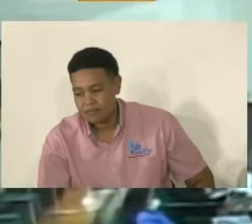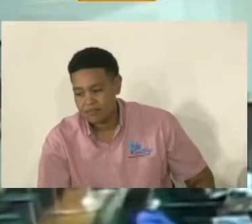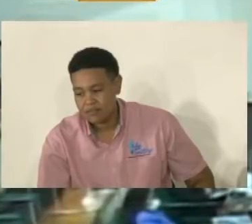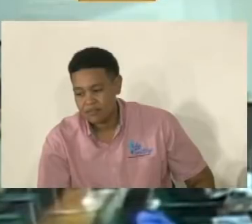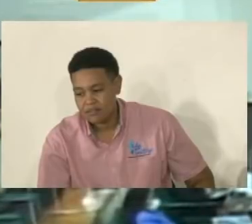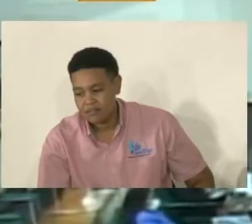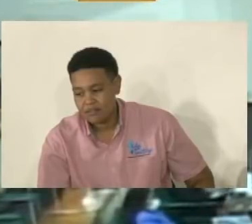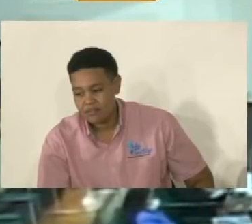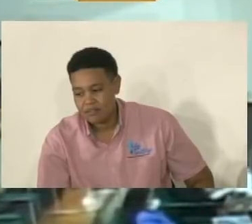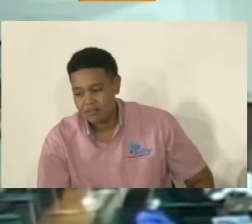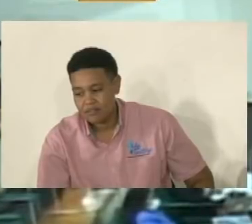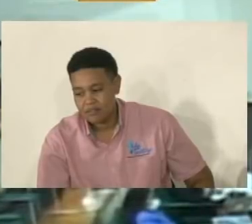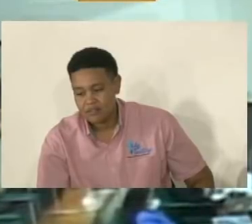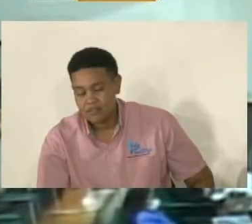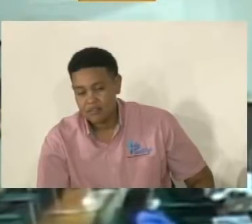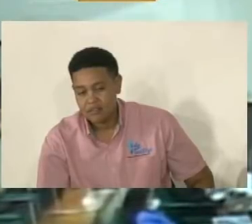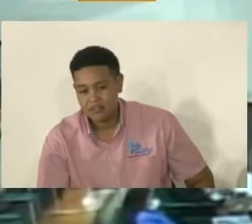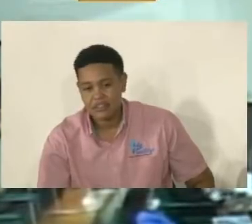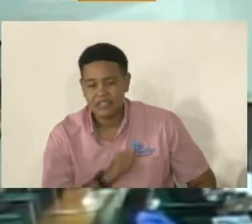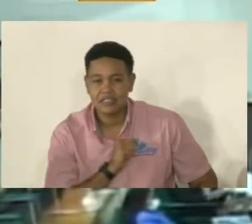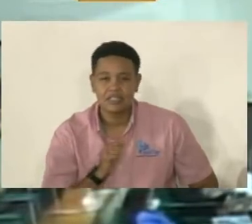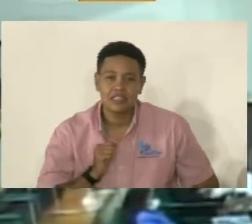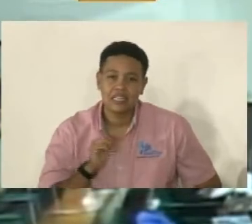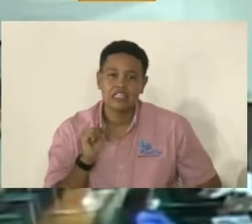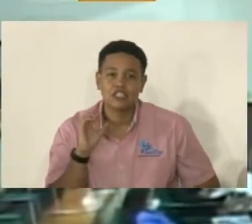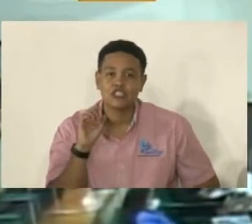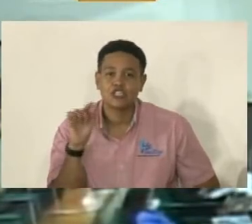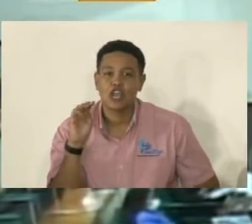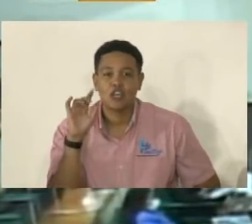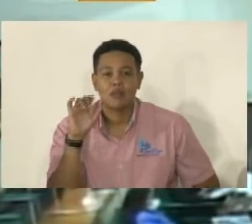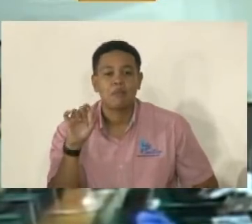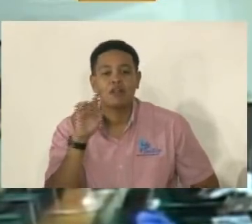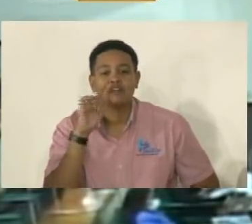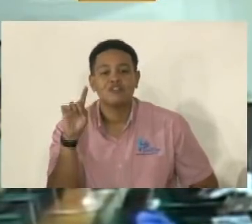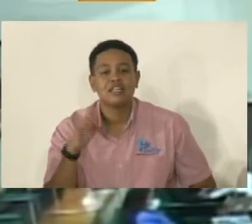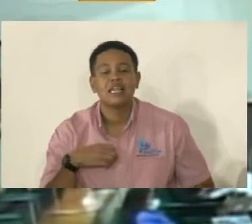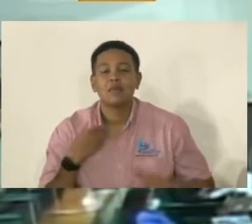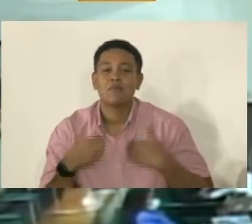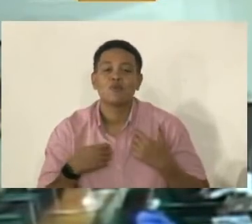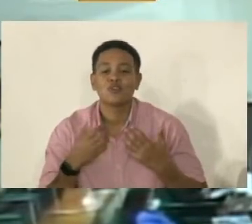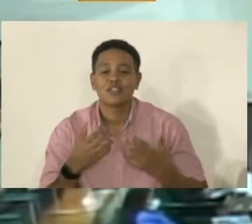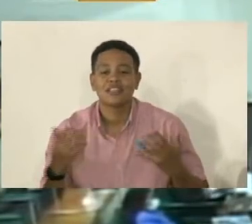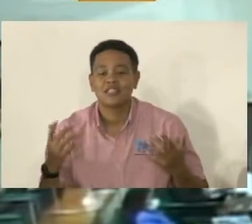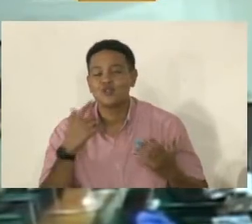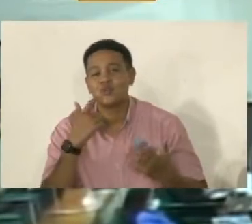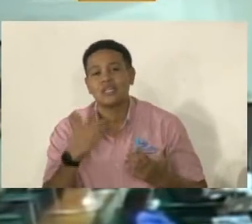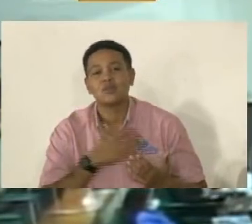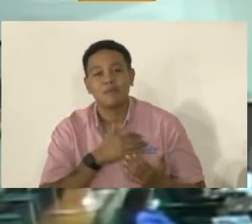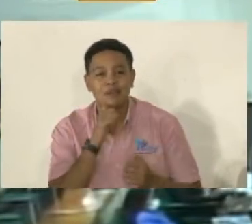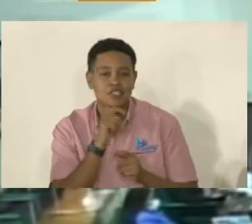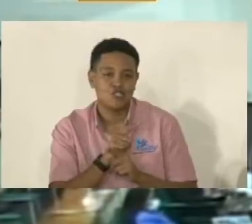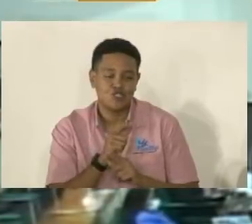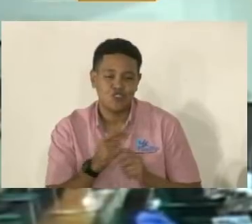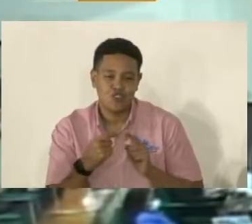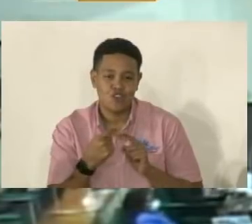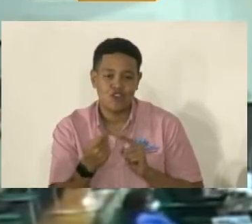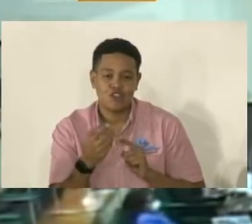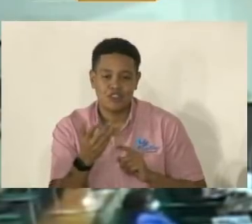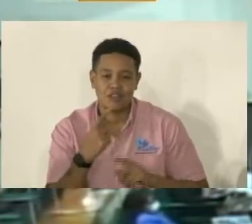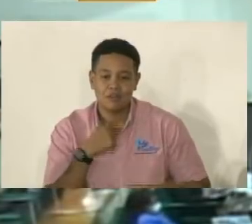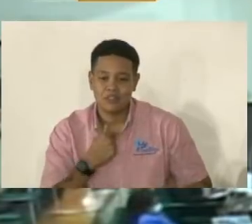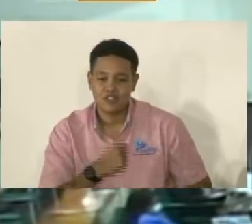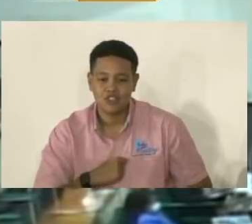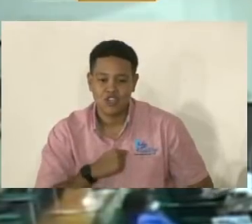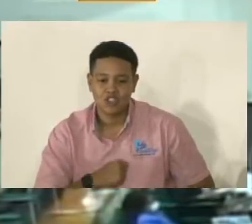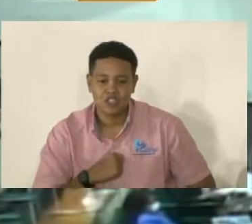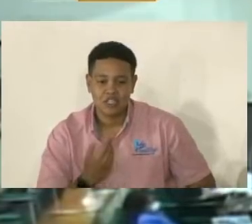Mr. President, it is a very emotional thing to say to my sister, my condolences.